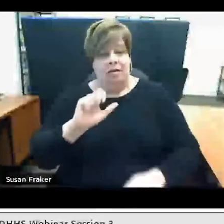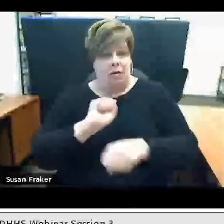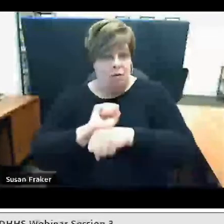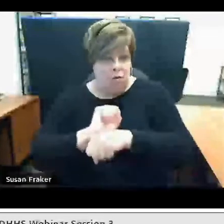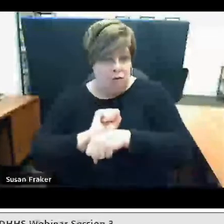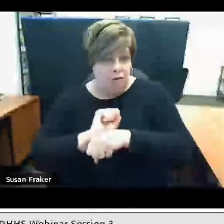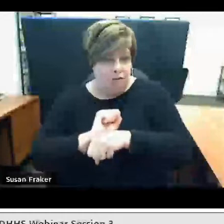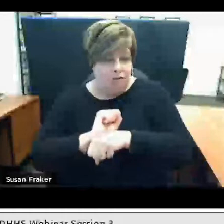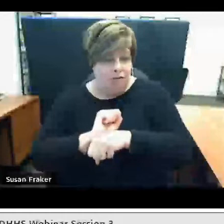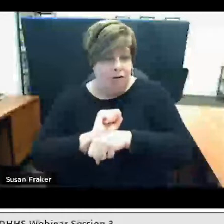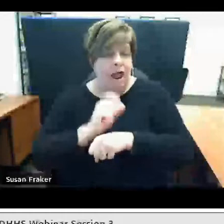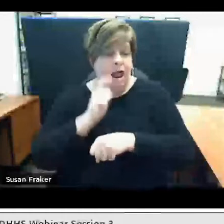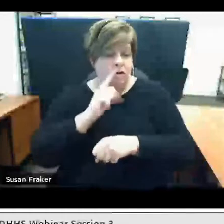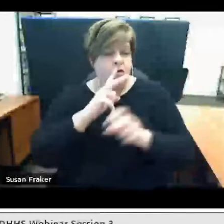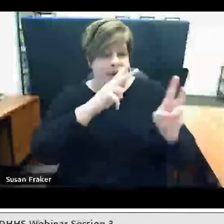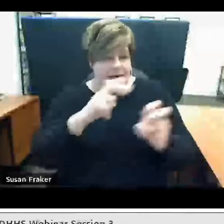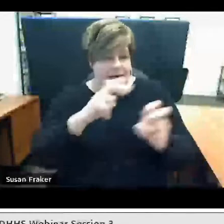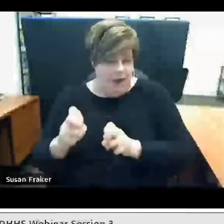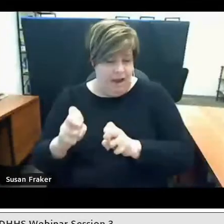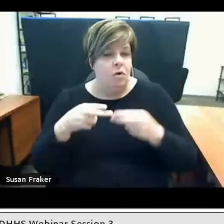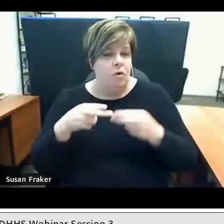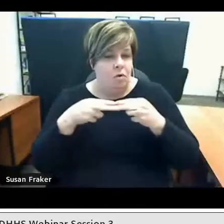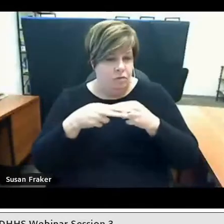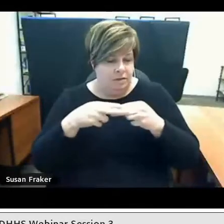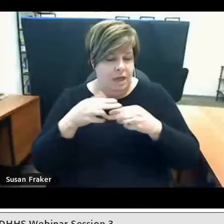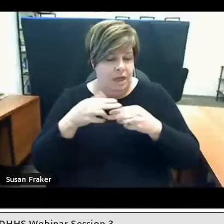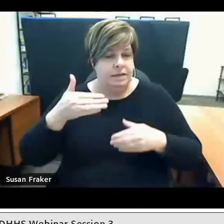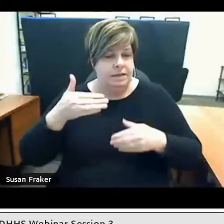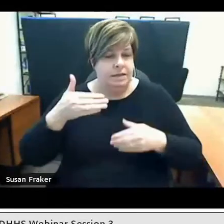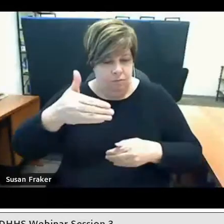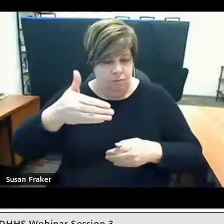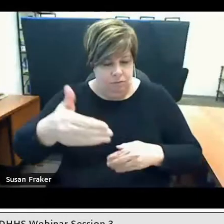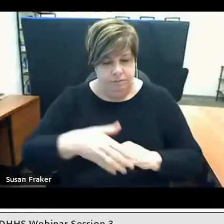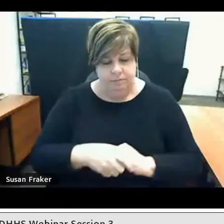and you'll have access to downloading the slides as we move through the webinar.